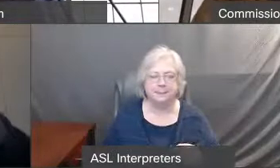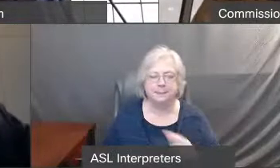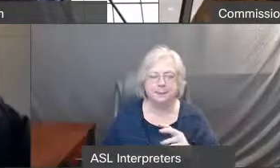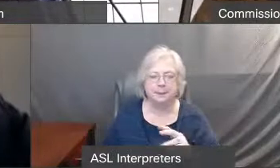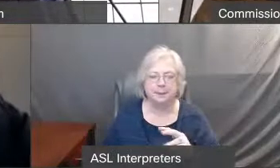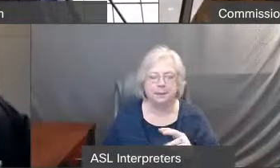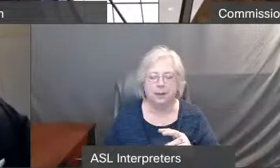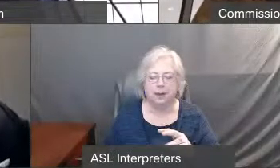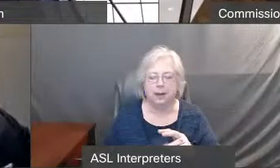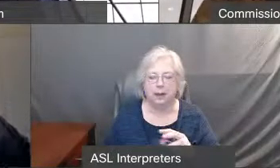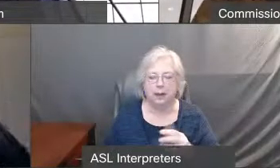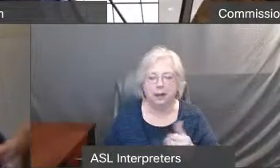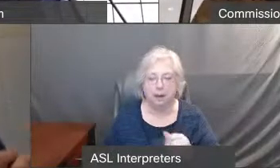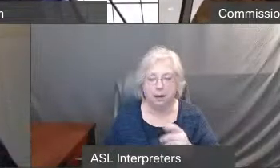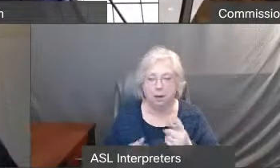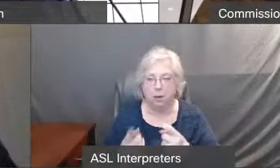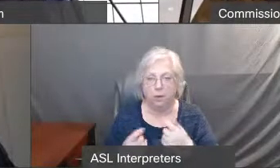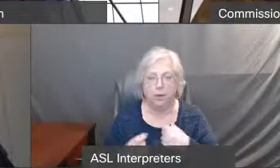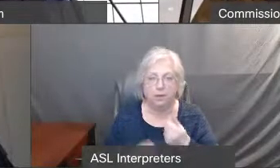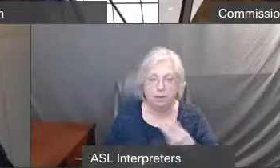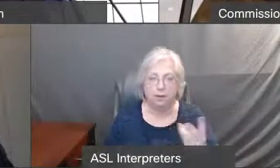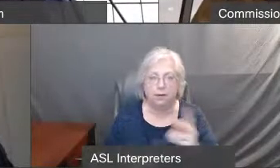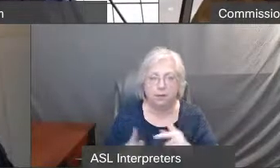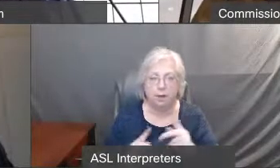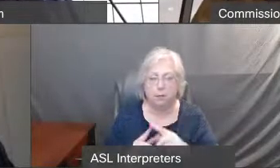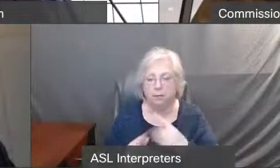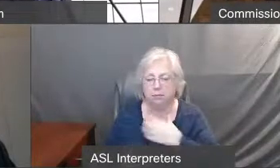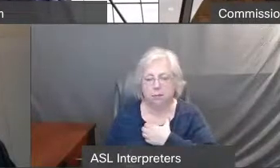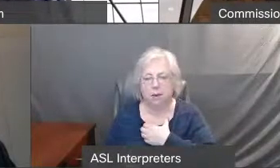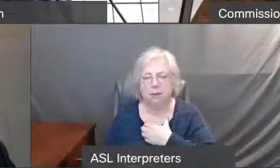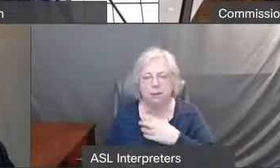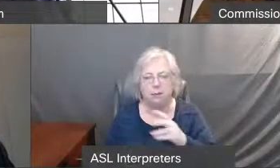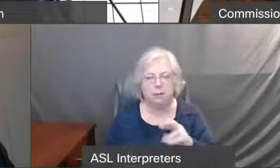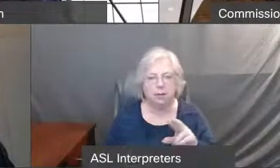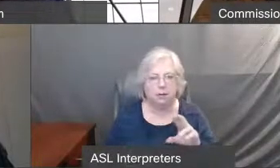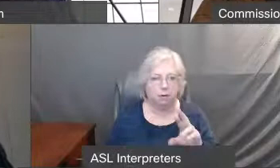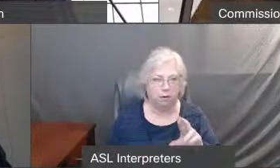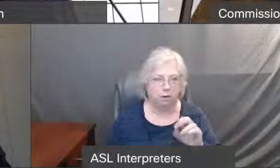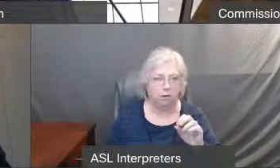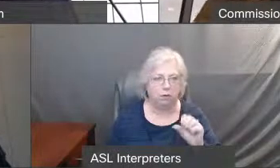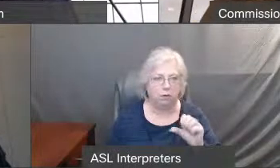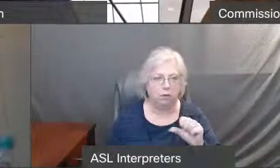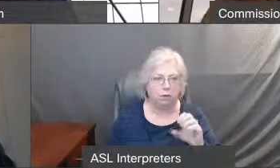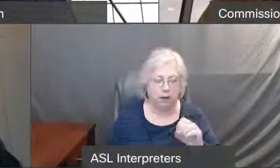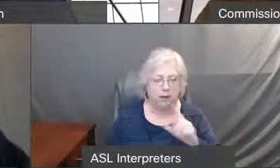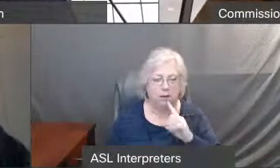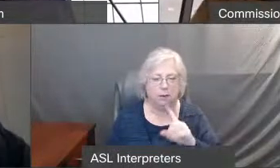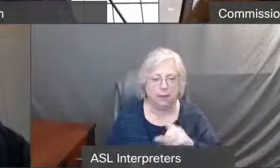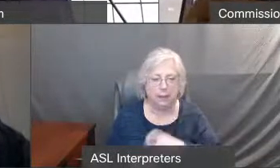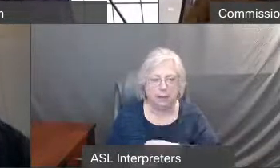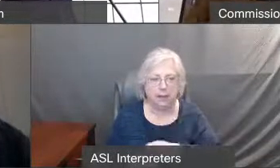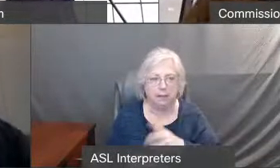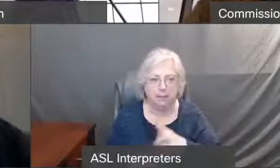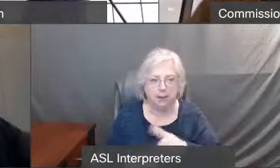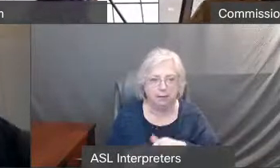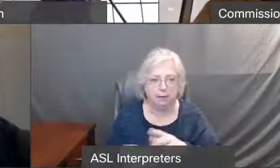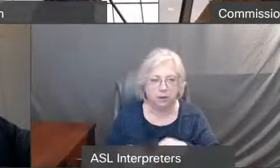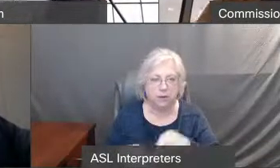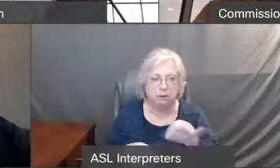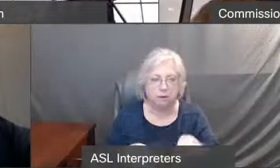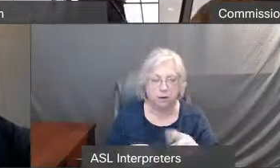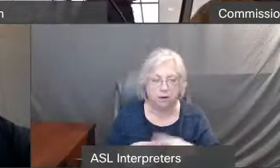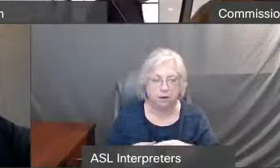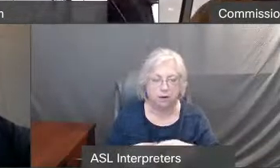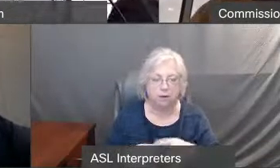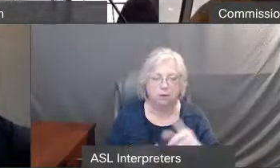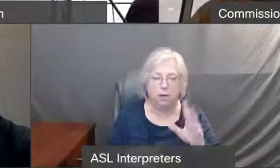Commissioners, any immediate questions? We've got several folks in opposition. Mr. Reese, you certainly could defer the remainder of your time to come back after the